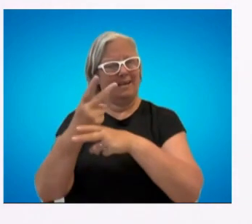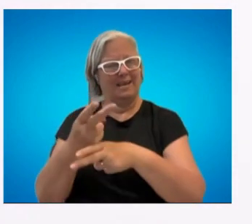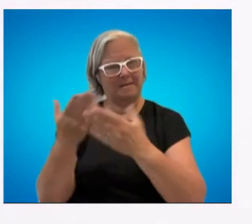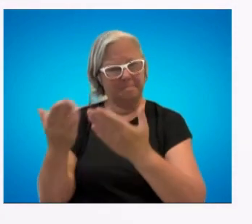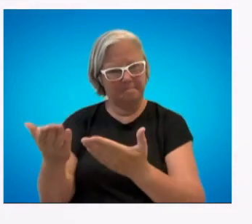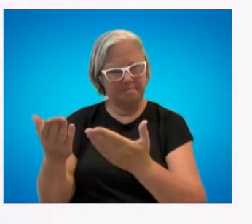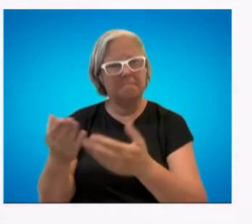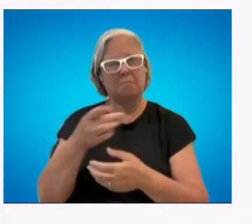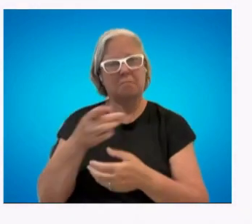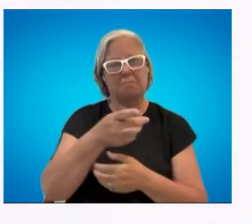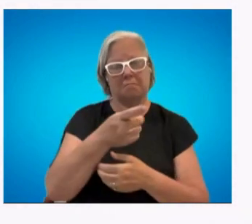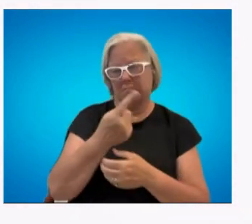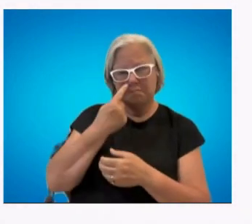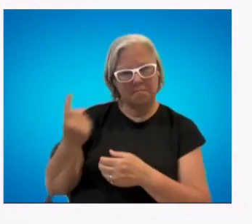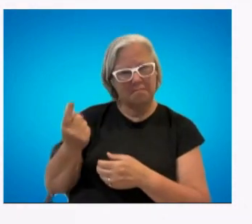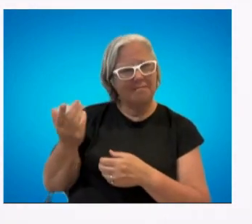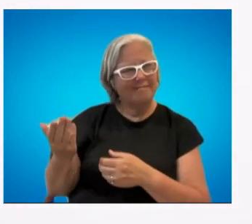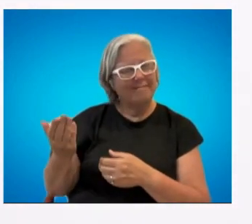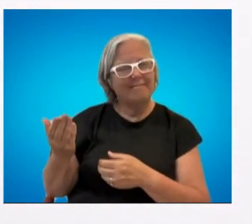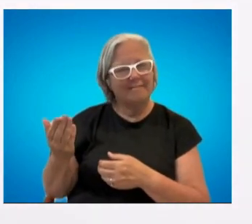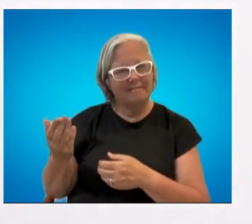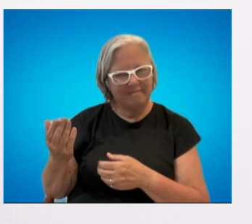unmet needs for such care.